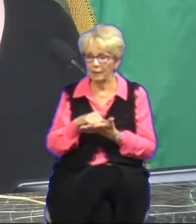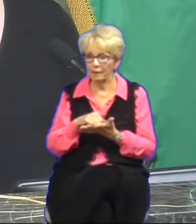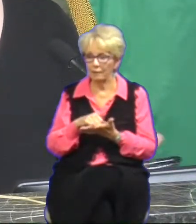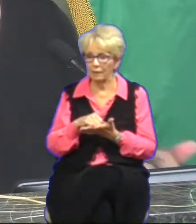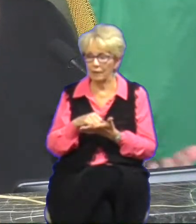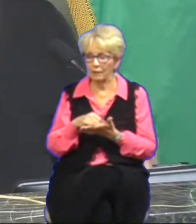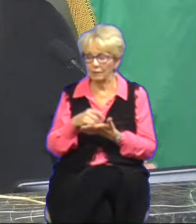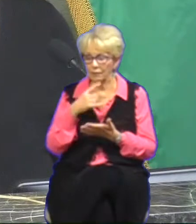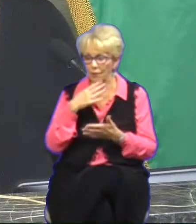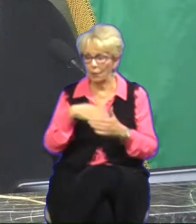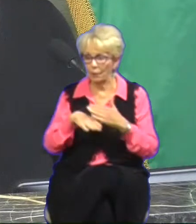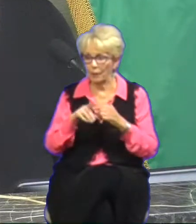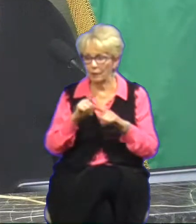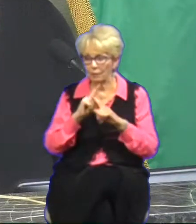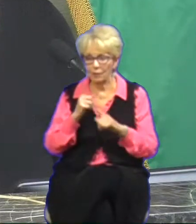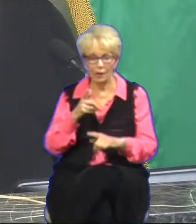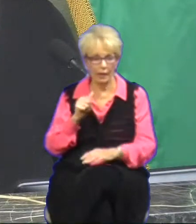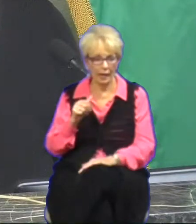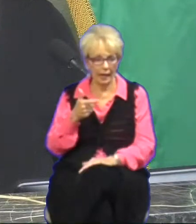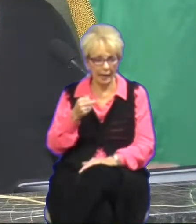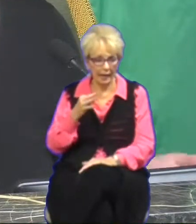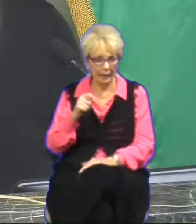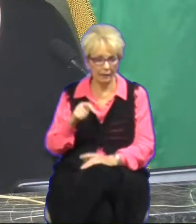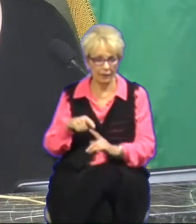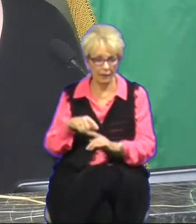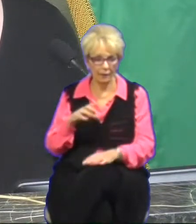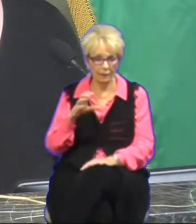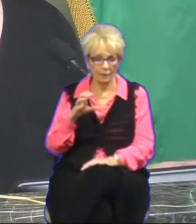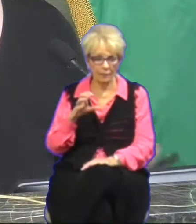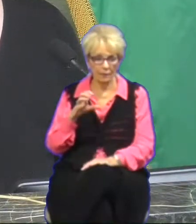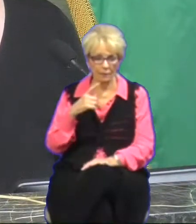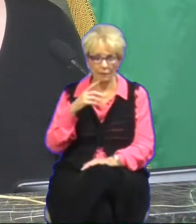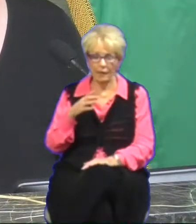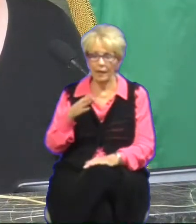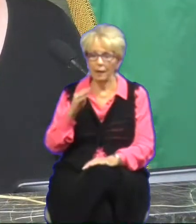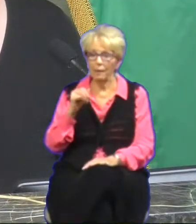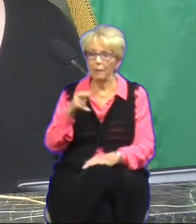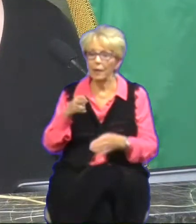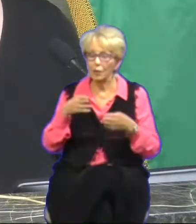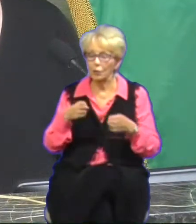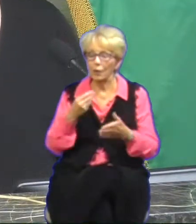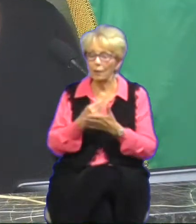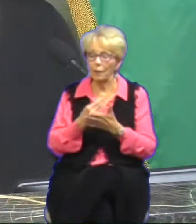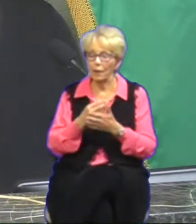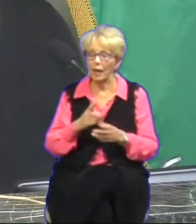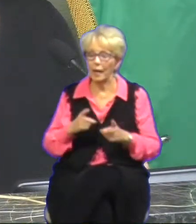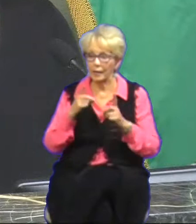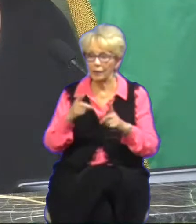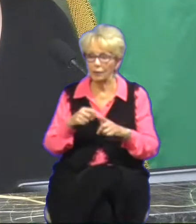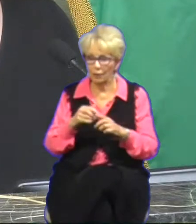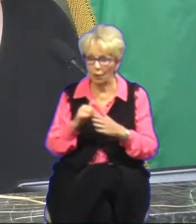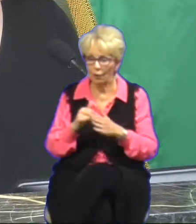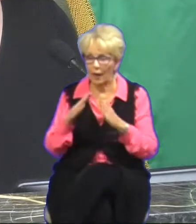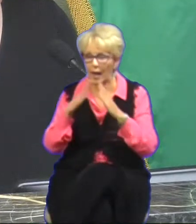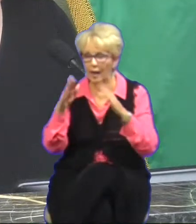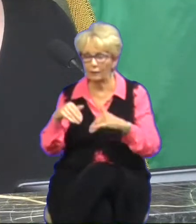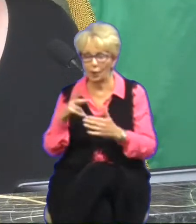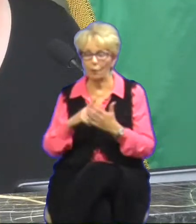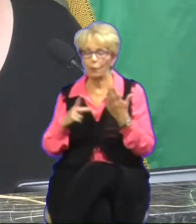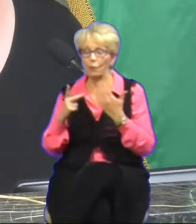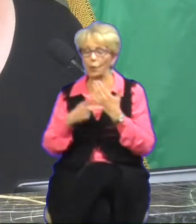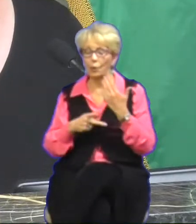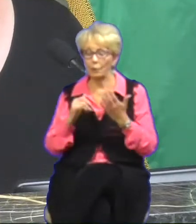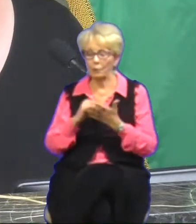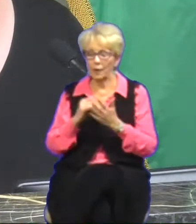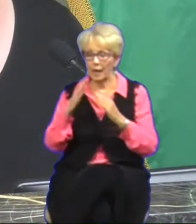guess. We also had in the CIP budget for Main Street some money dedicated to the housing program, the housing